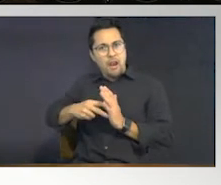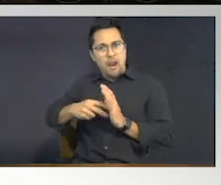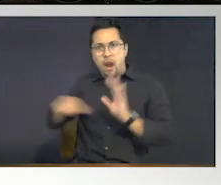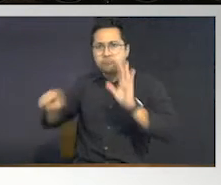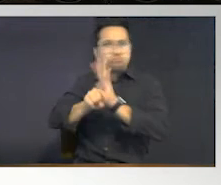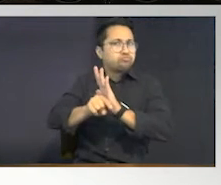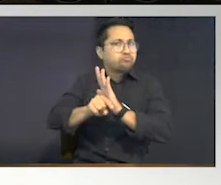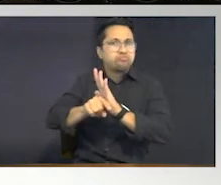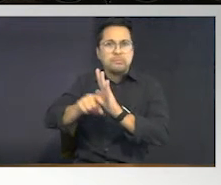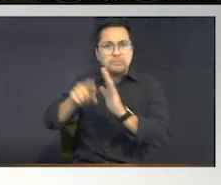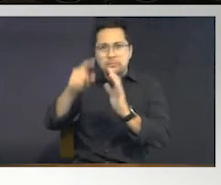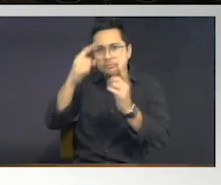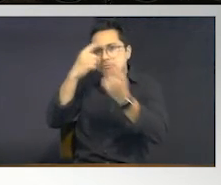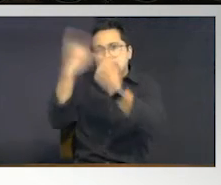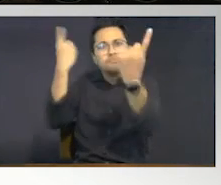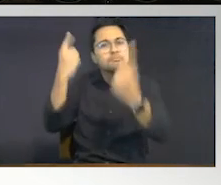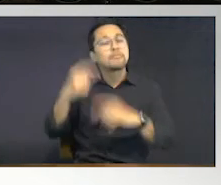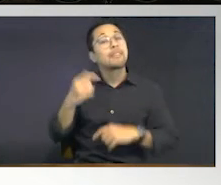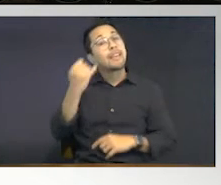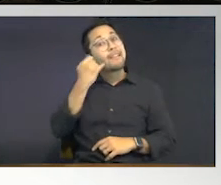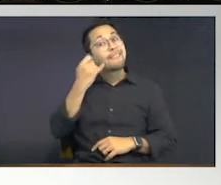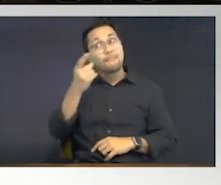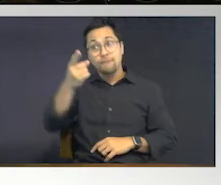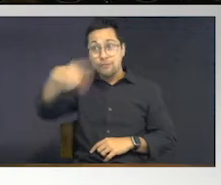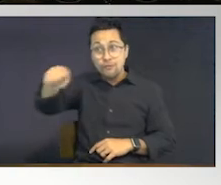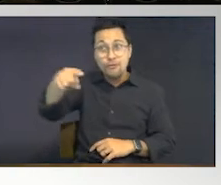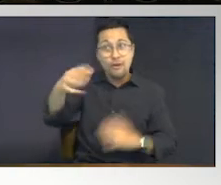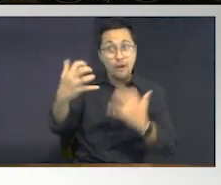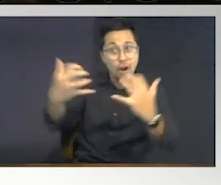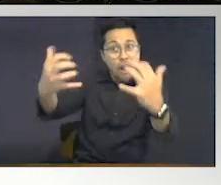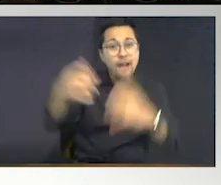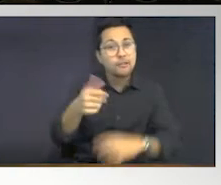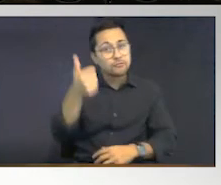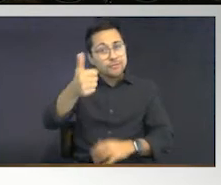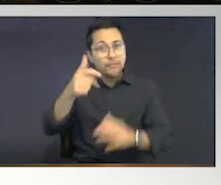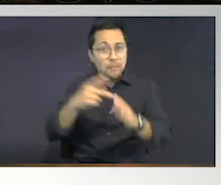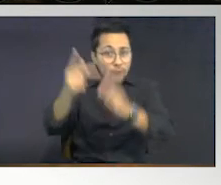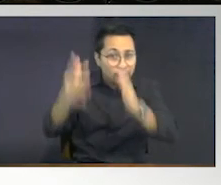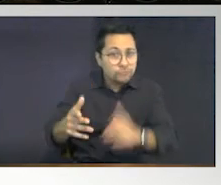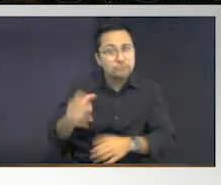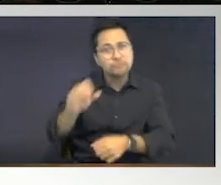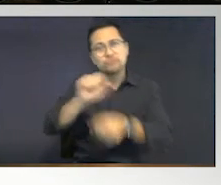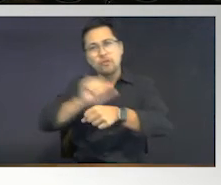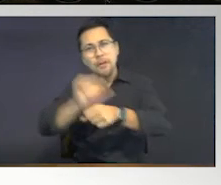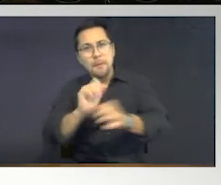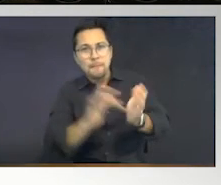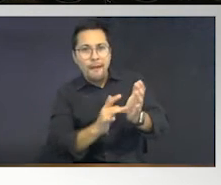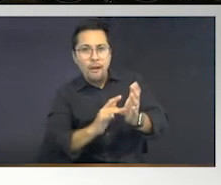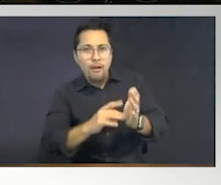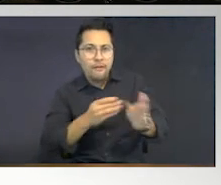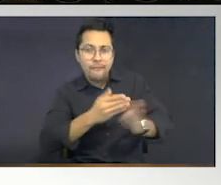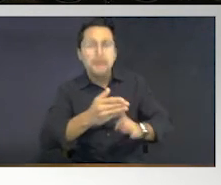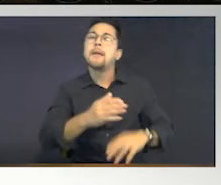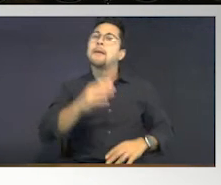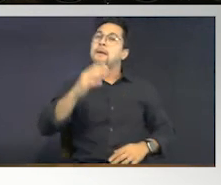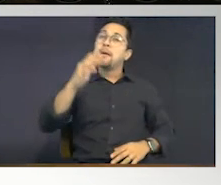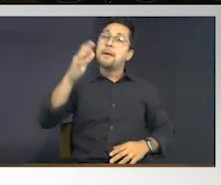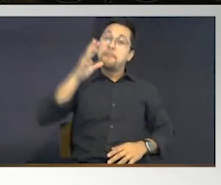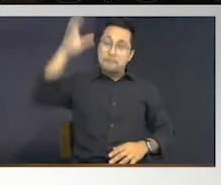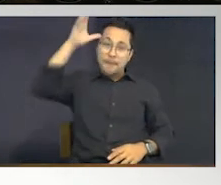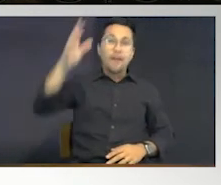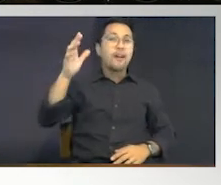So I'll just say, if you're in the audience and you are a professional working in the medical field, parents, do not forget the words you